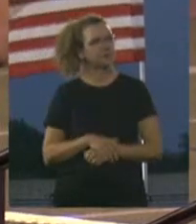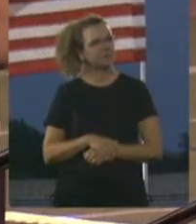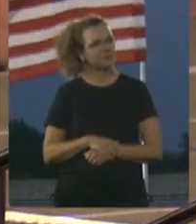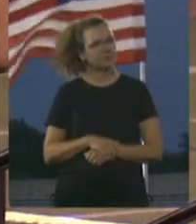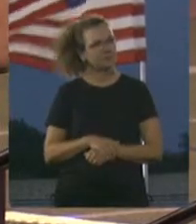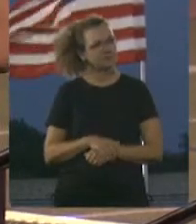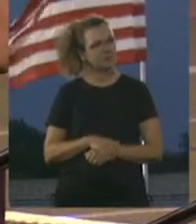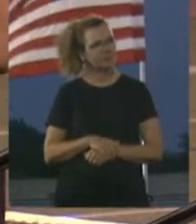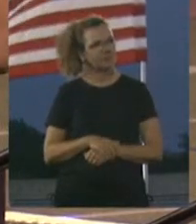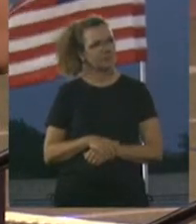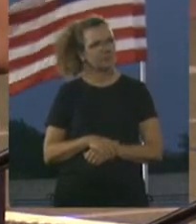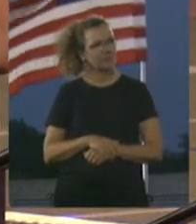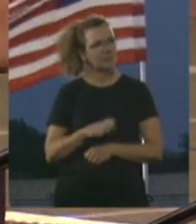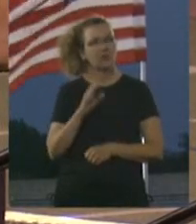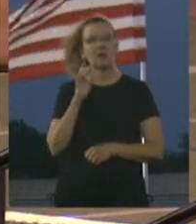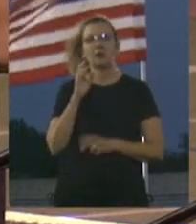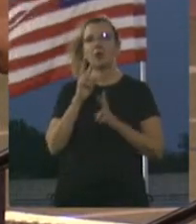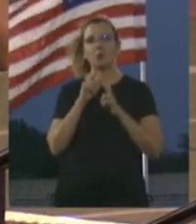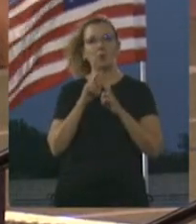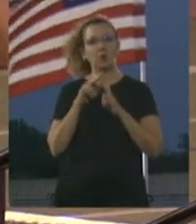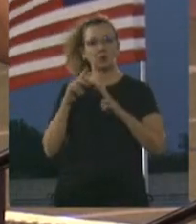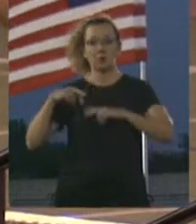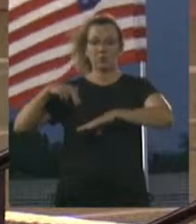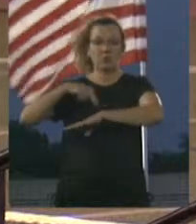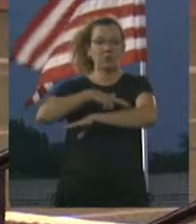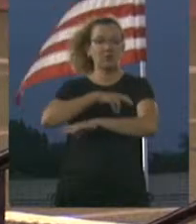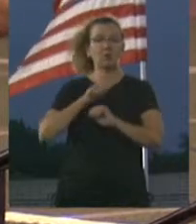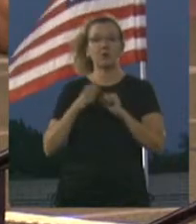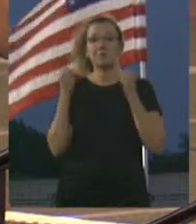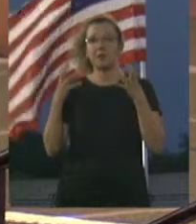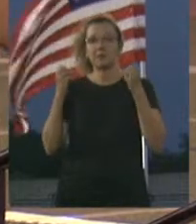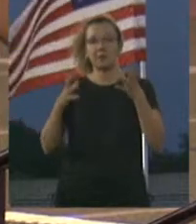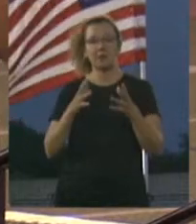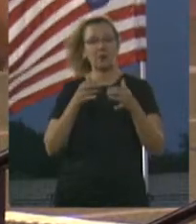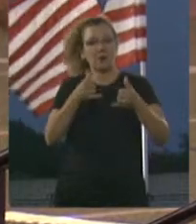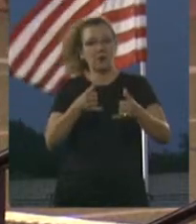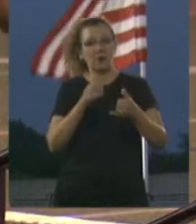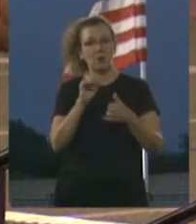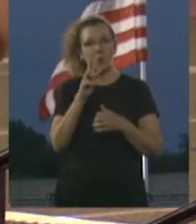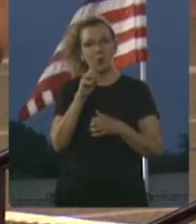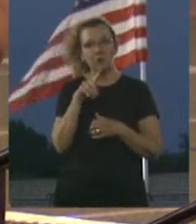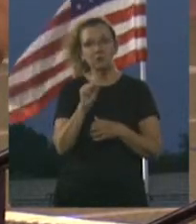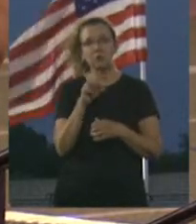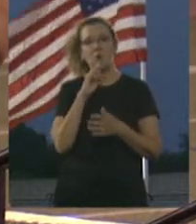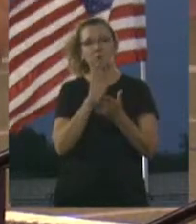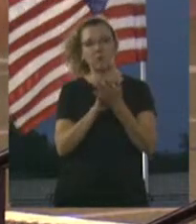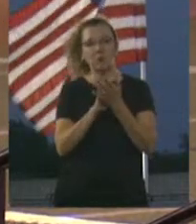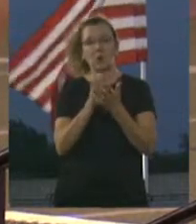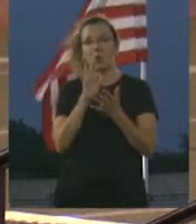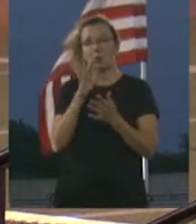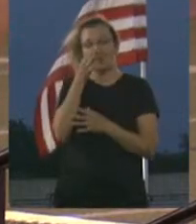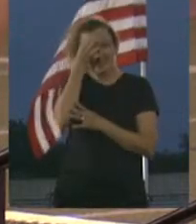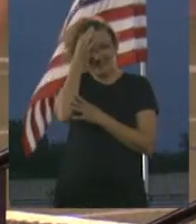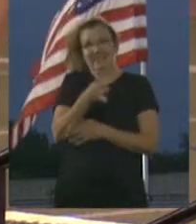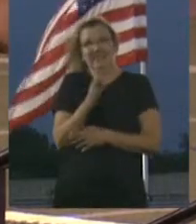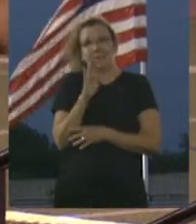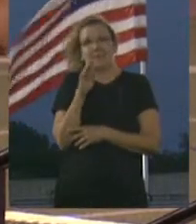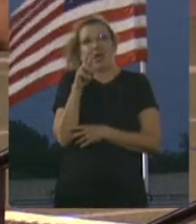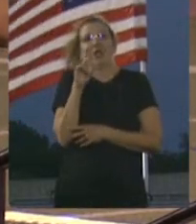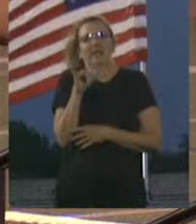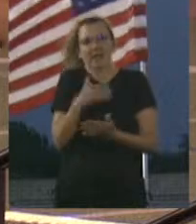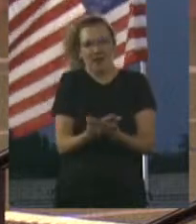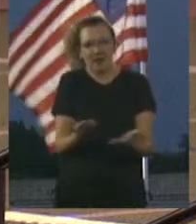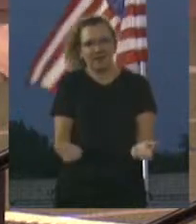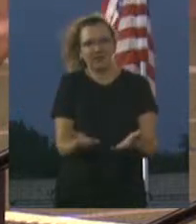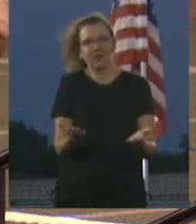walking across the stage with an abundance of awards and accolades, or you just made it here by the skin of your teeth, this is